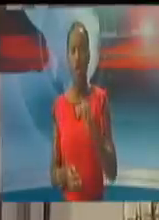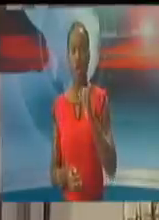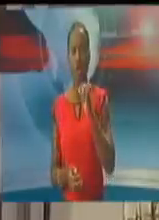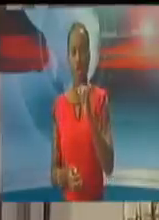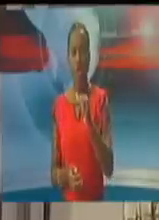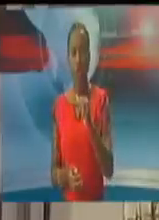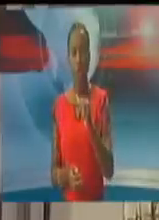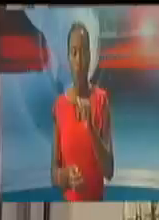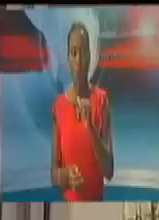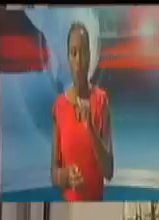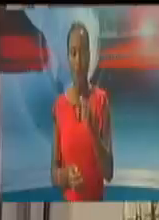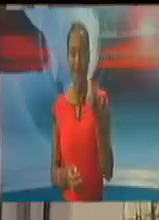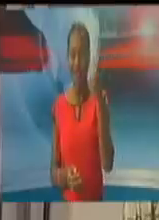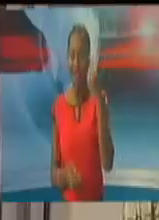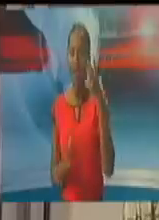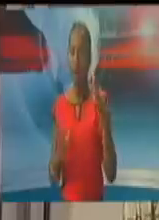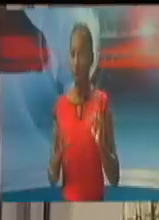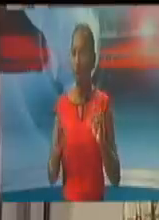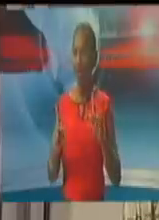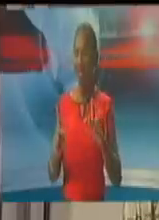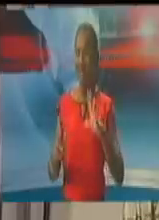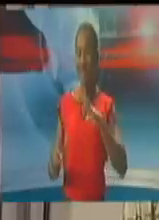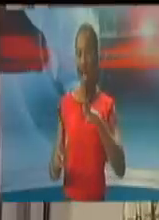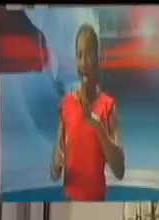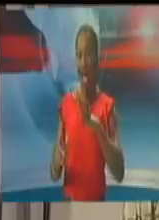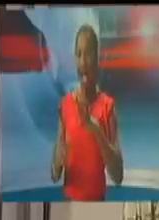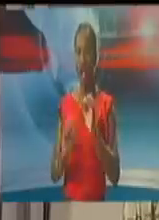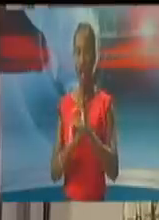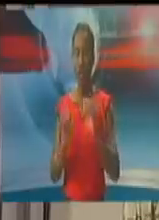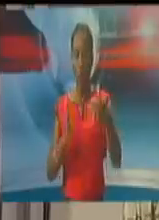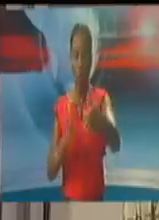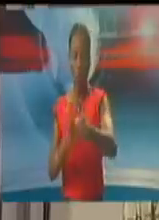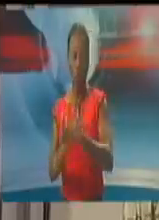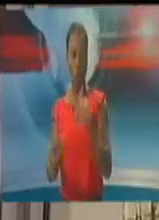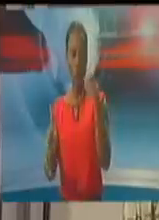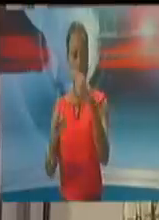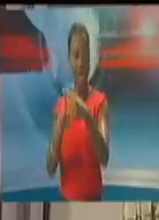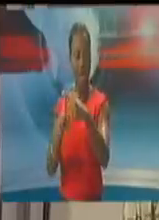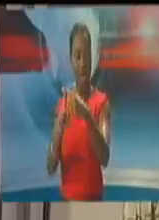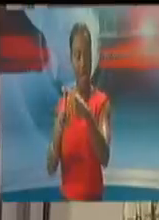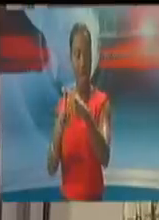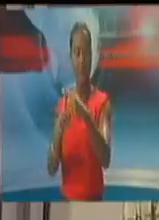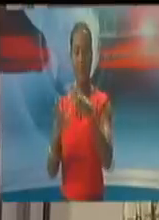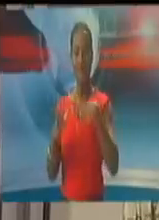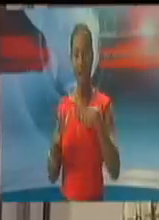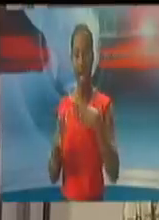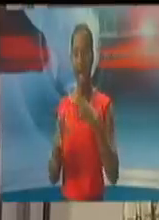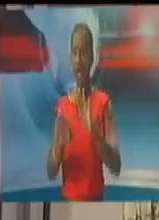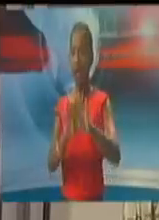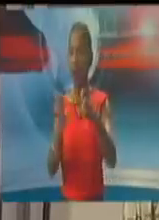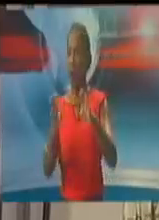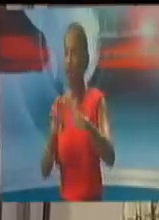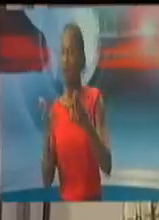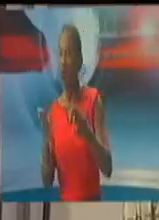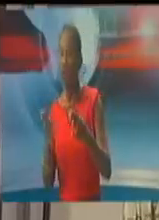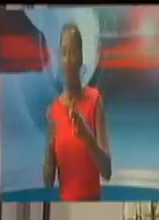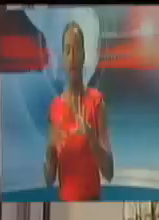the data that we have in Trinidad and Tobago. Don't rejoice, but be vigilant.